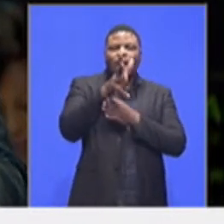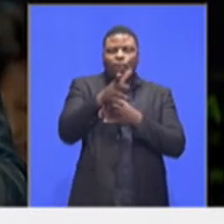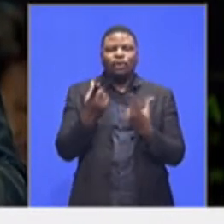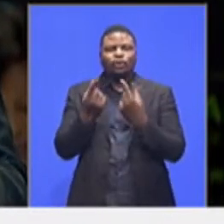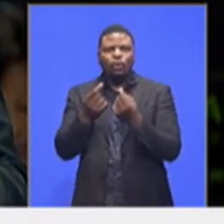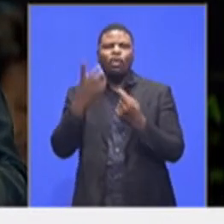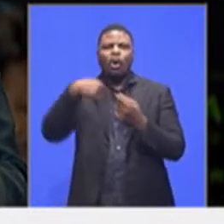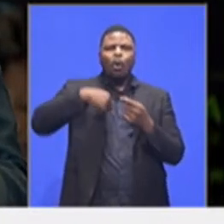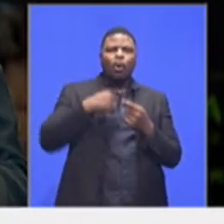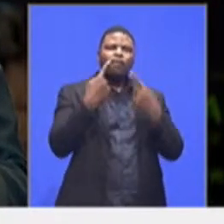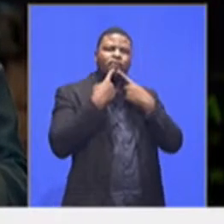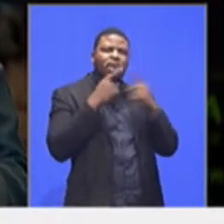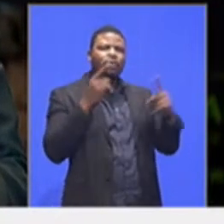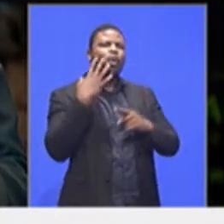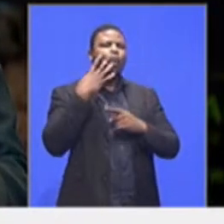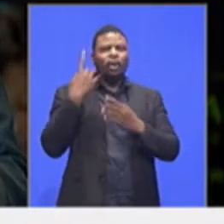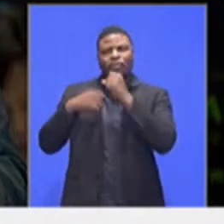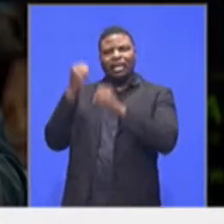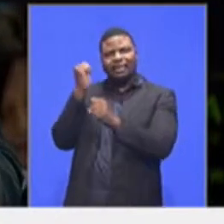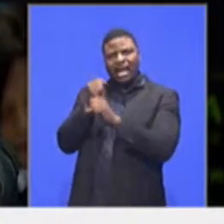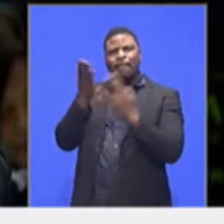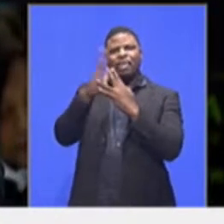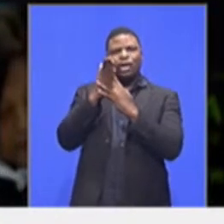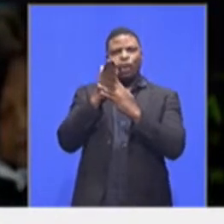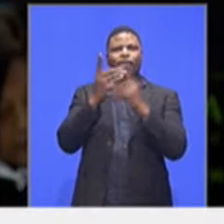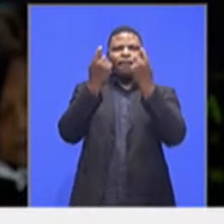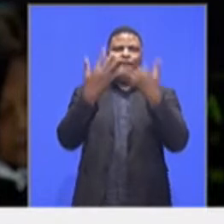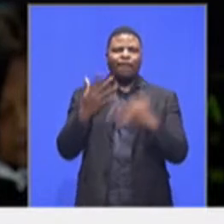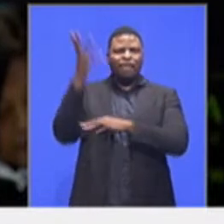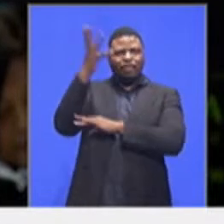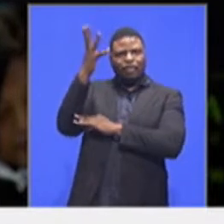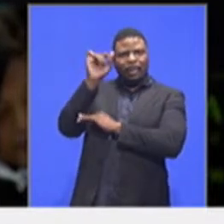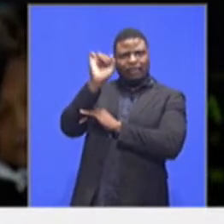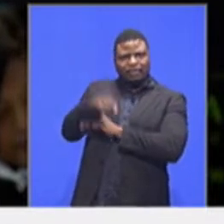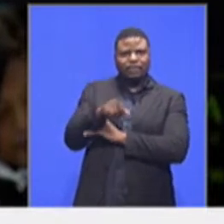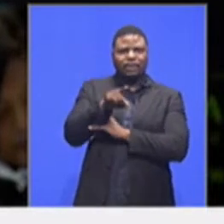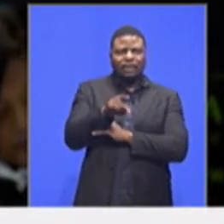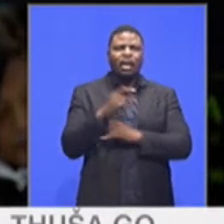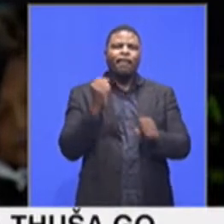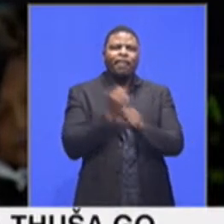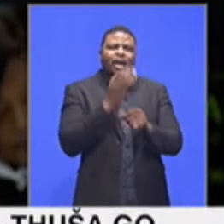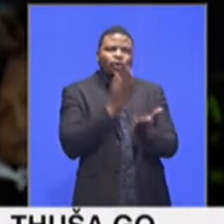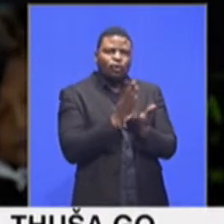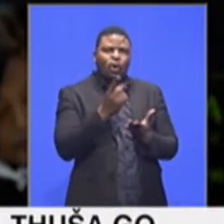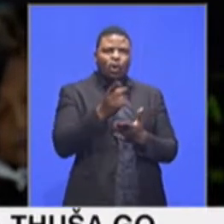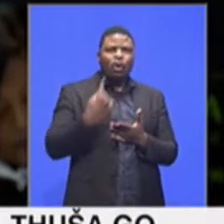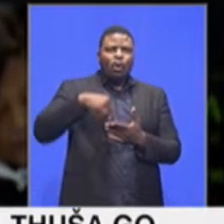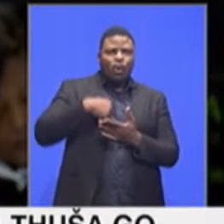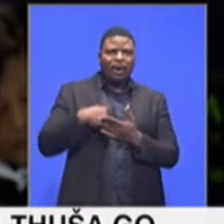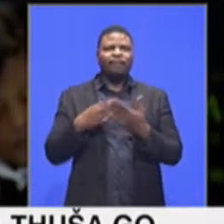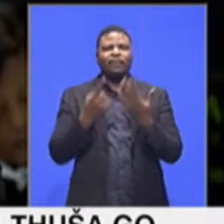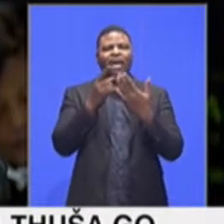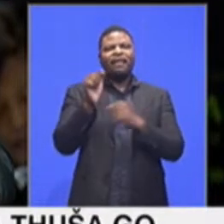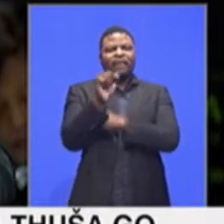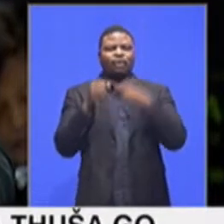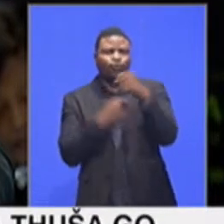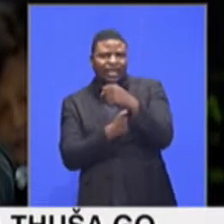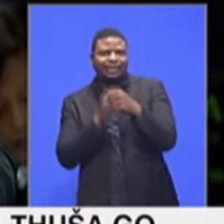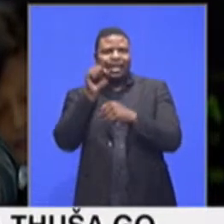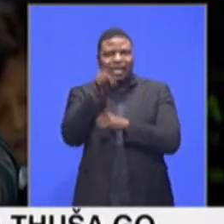the medium-term budget policy statement. It is aimed to ensure the rollout of infrastructure is not constrained